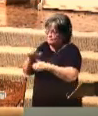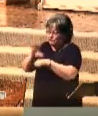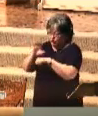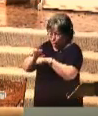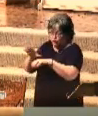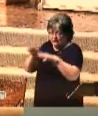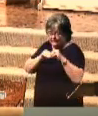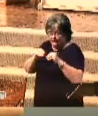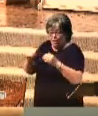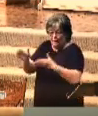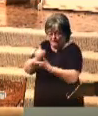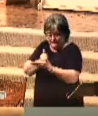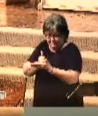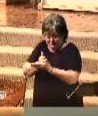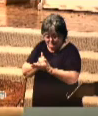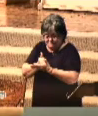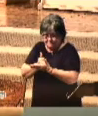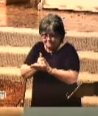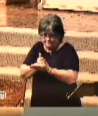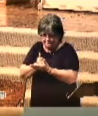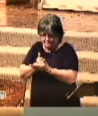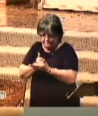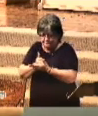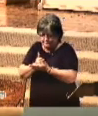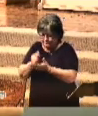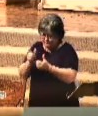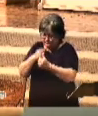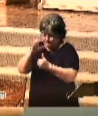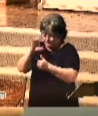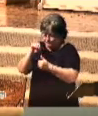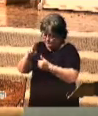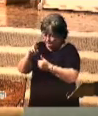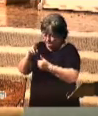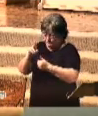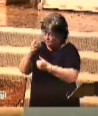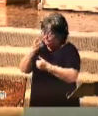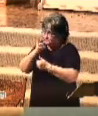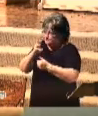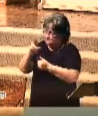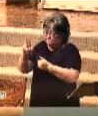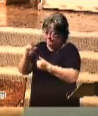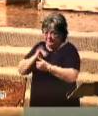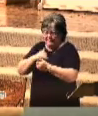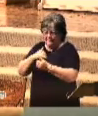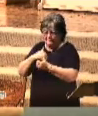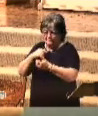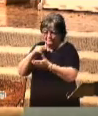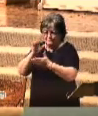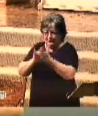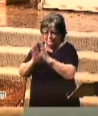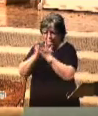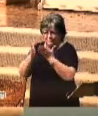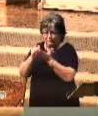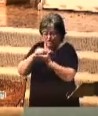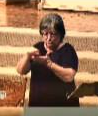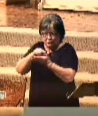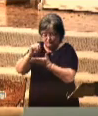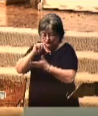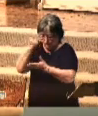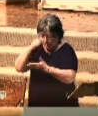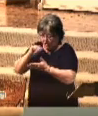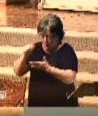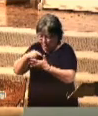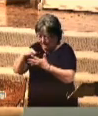church on Sundays, 1 Corinthians 16:2. I've got scriptures for all of these, but I want to encourage